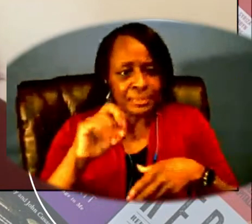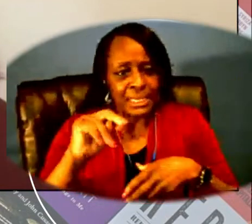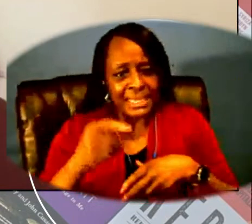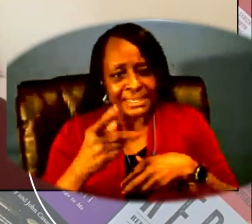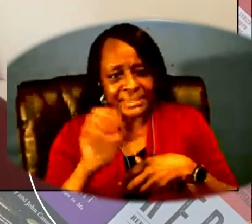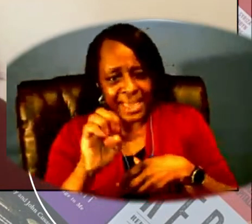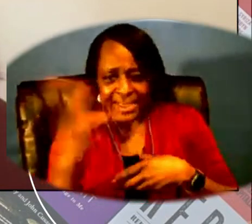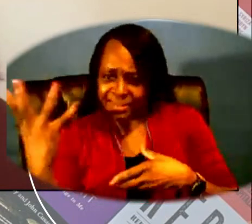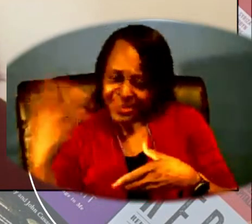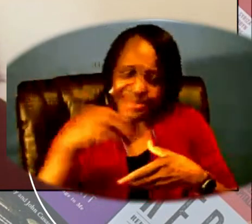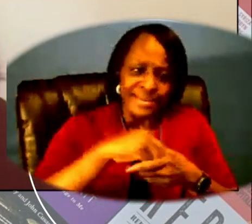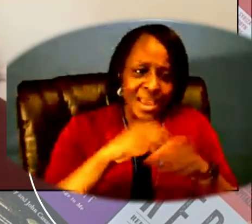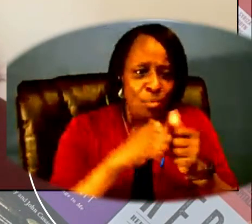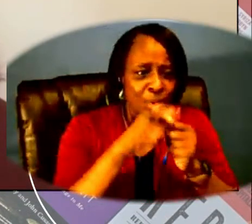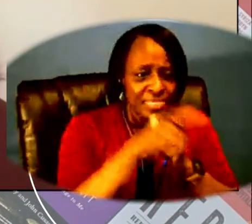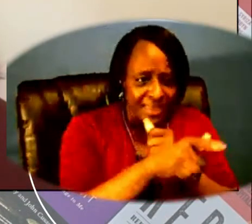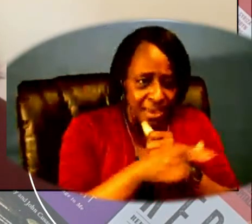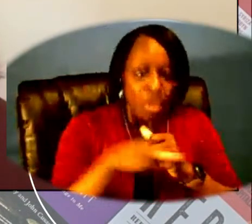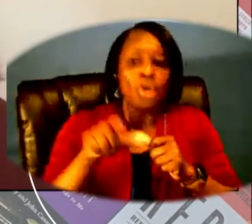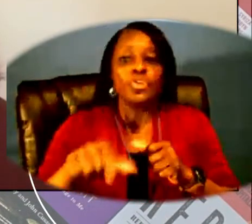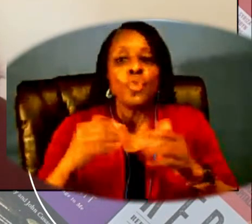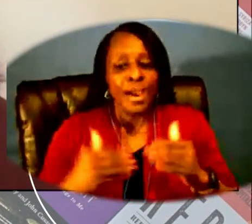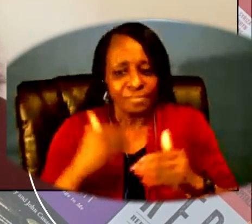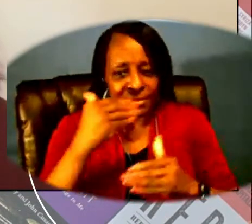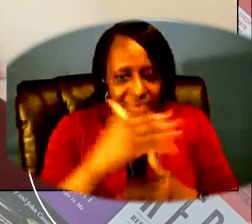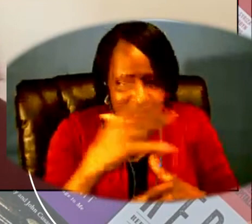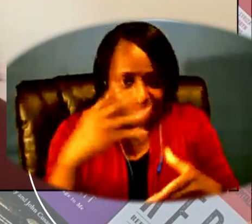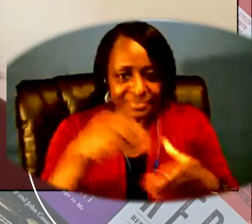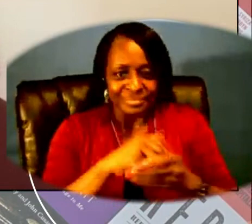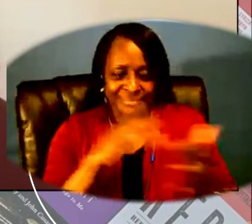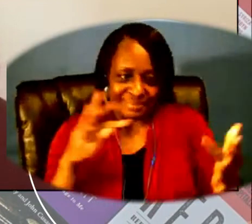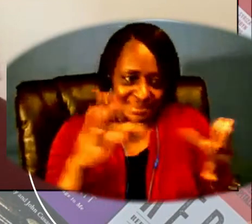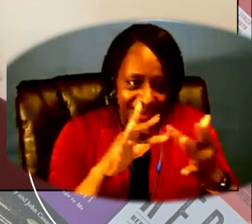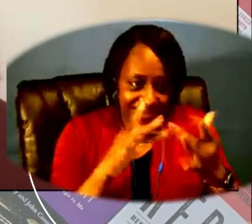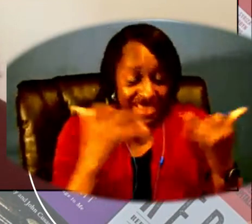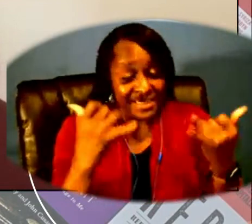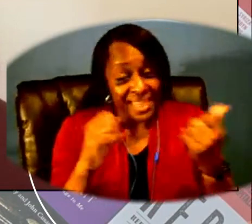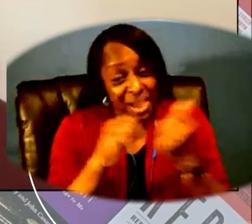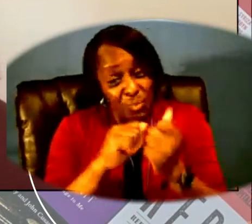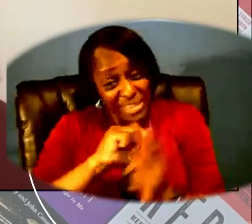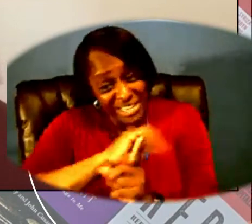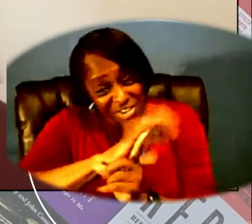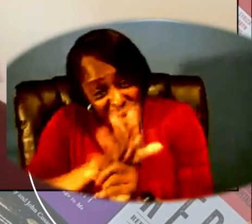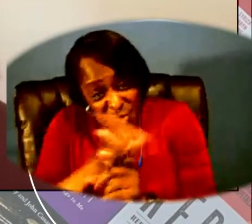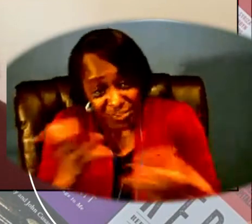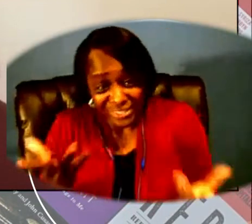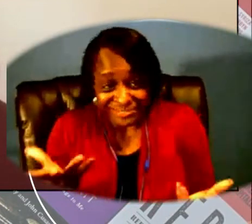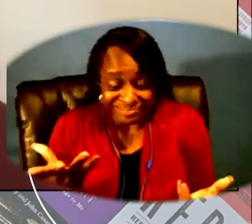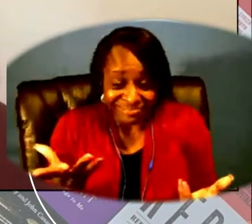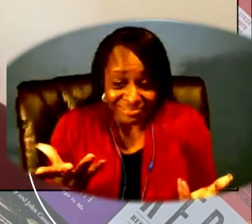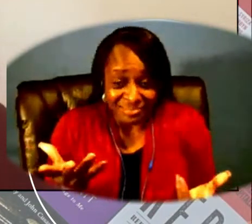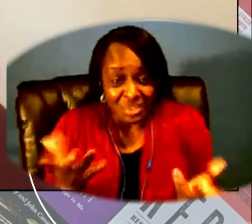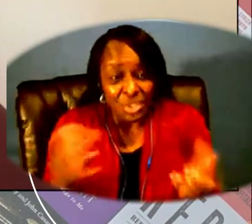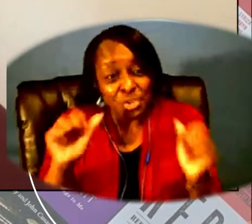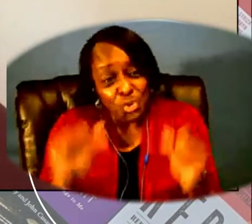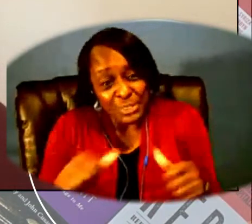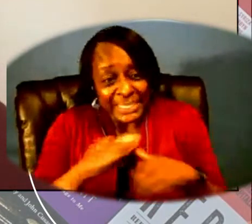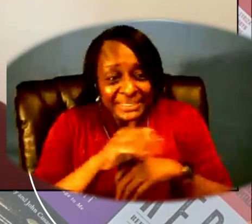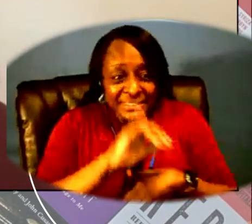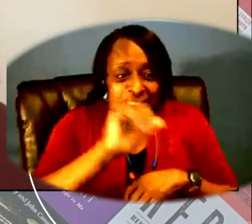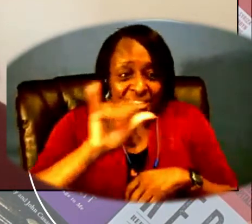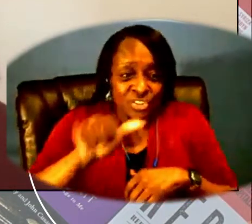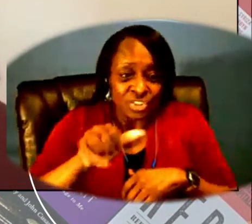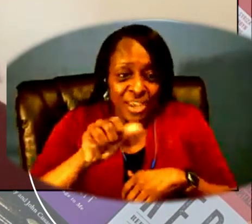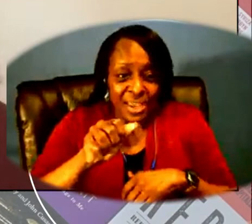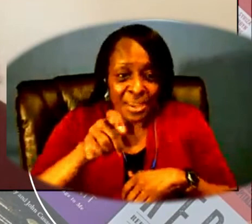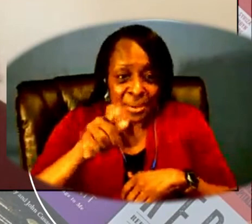get involved. You just have to take the step. And now with COVID, there's not a lot of excuses why you can't send a JPay or a